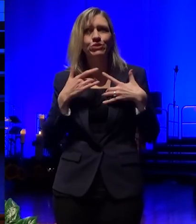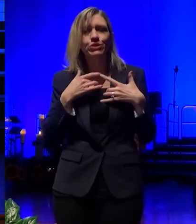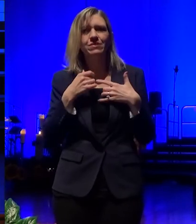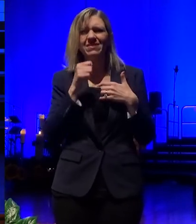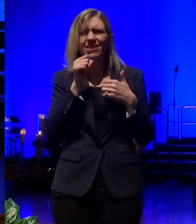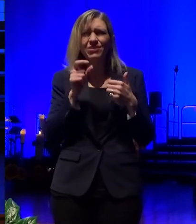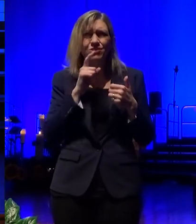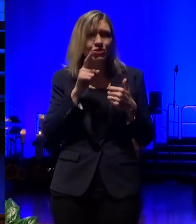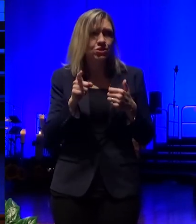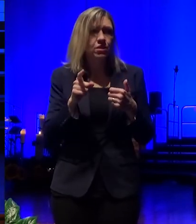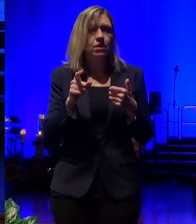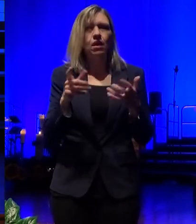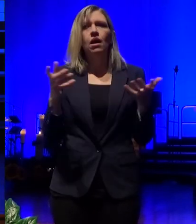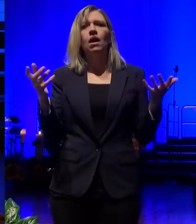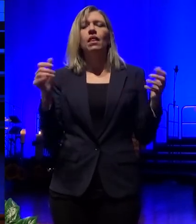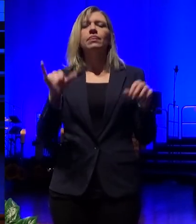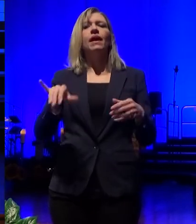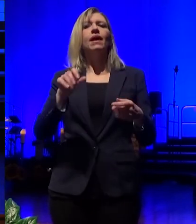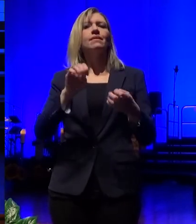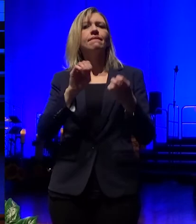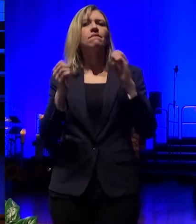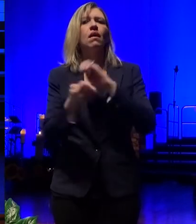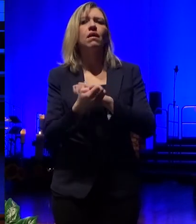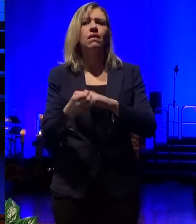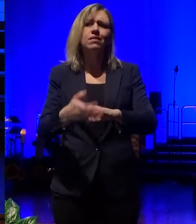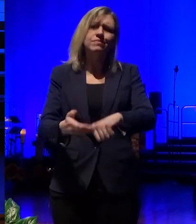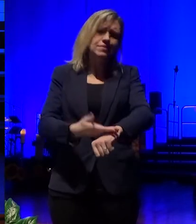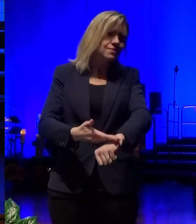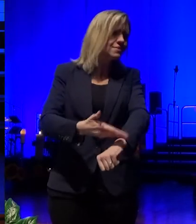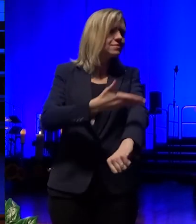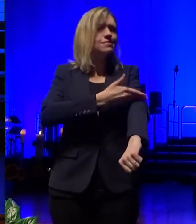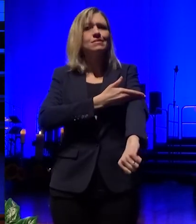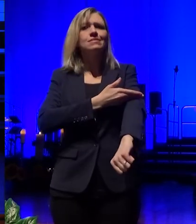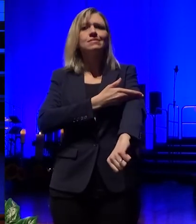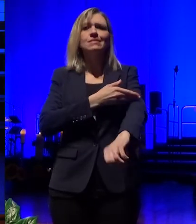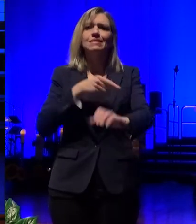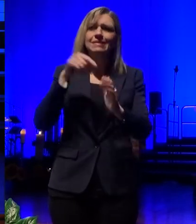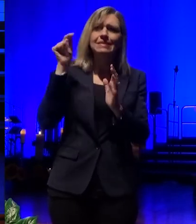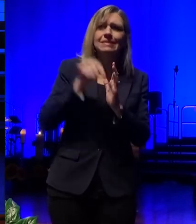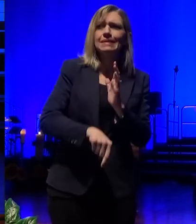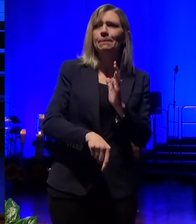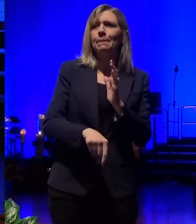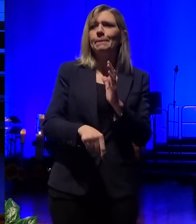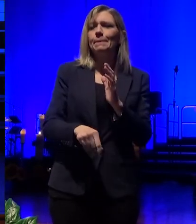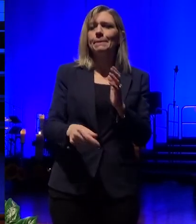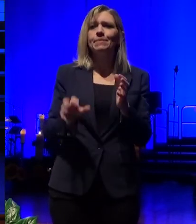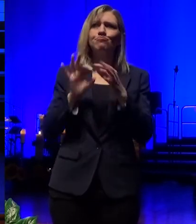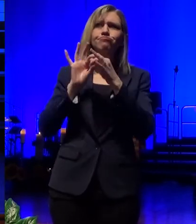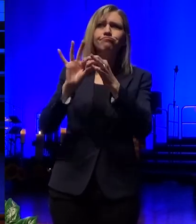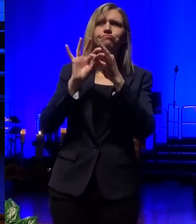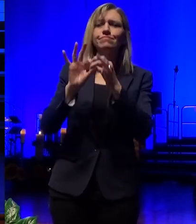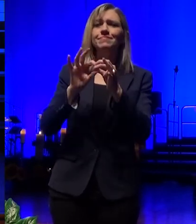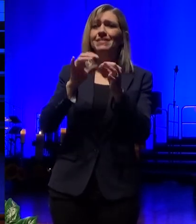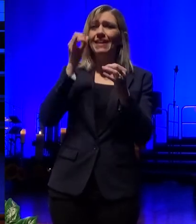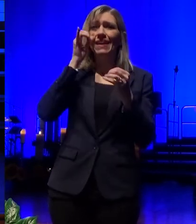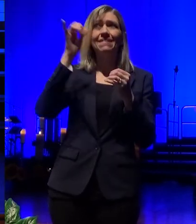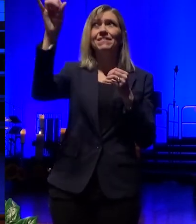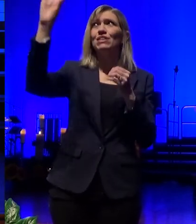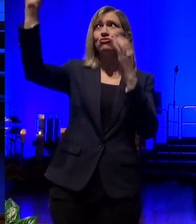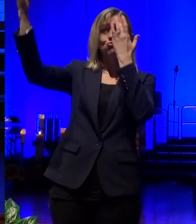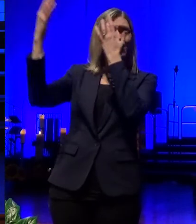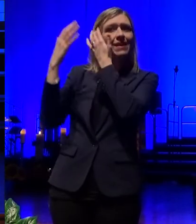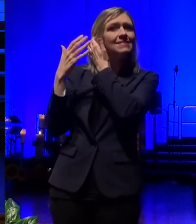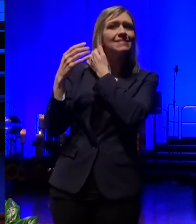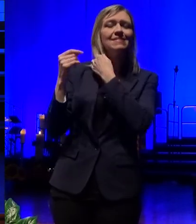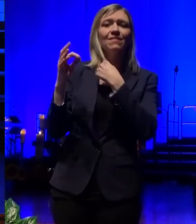because we know that this evolves us and deepens us and lets us be in touch with the infinite grace of life